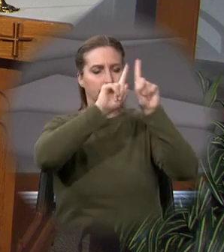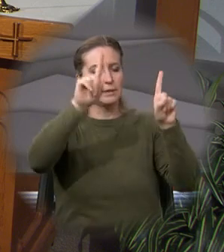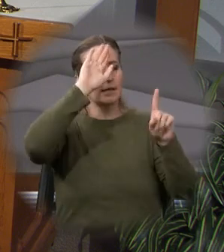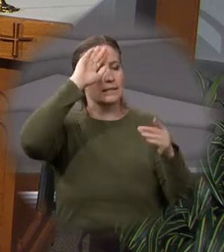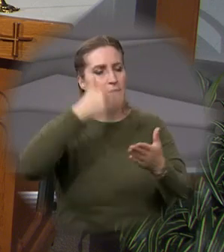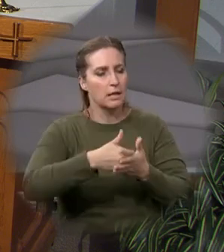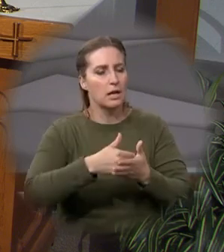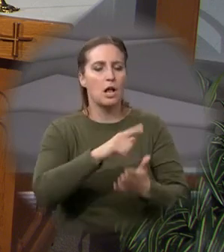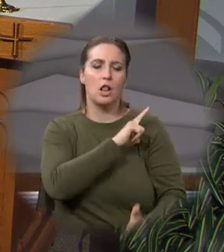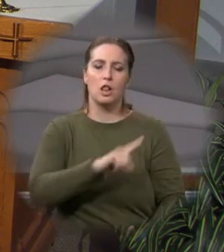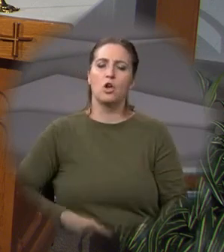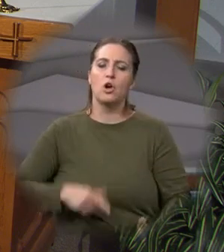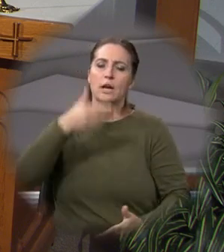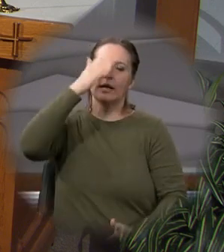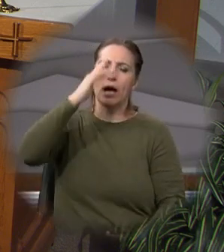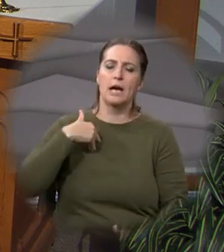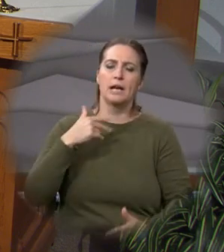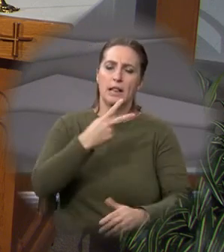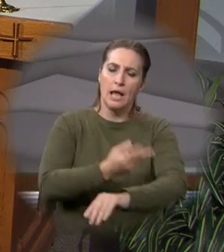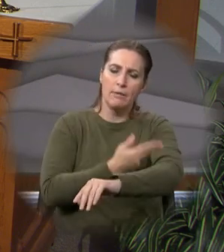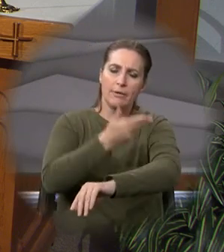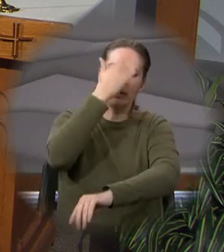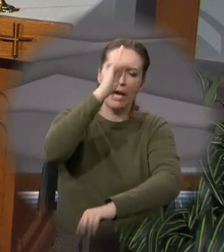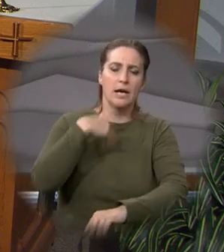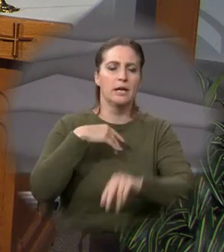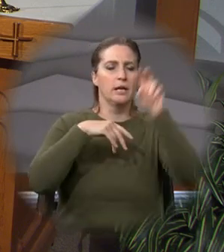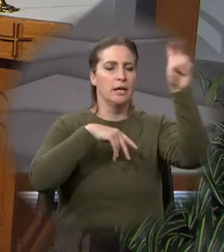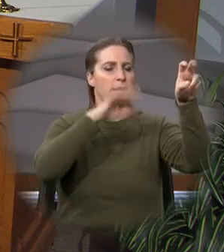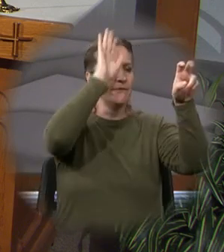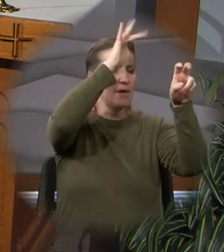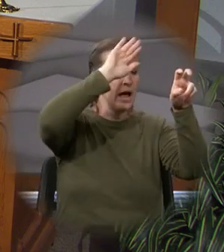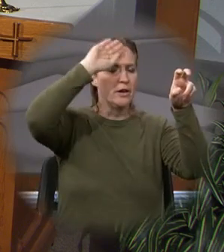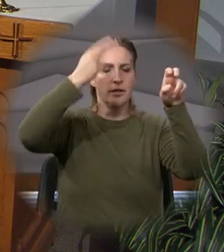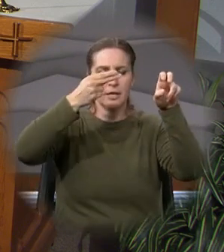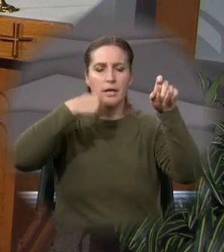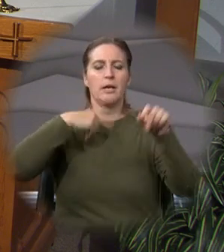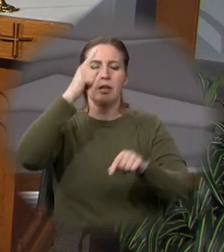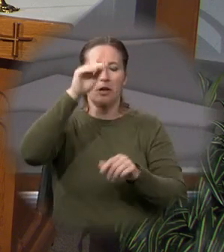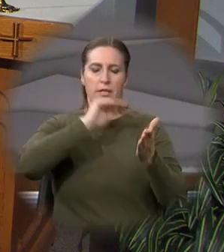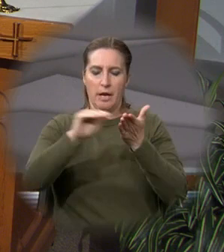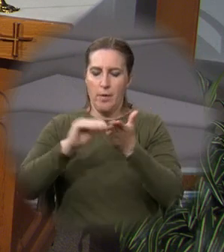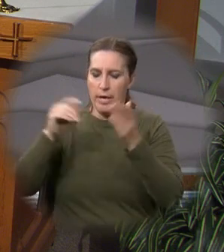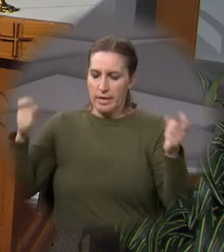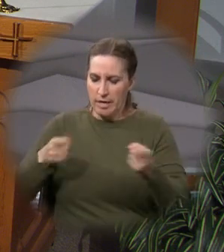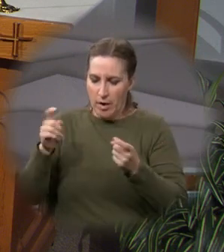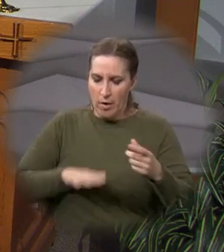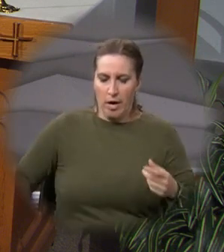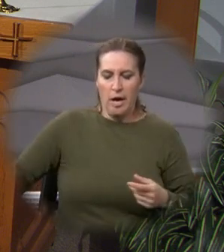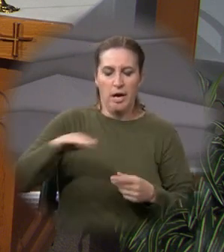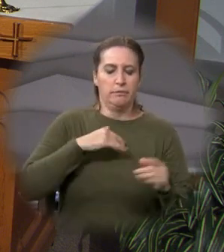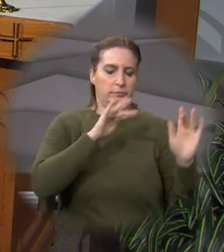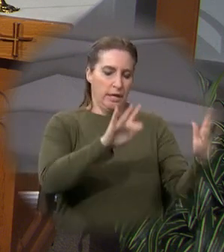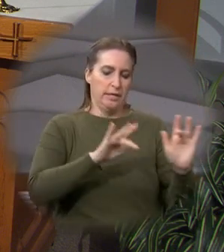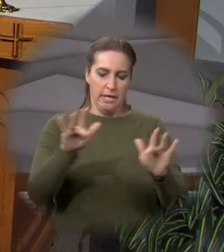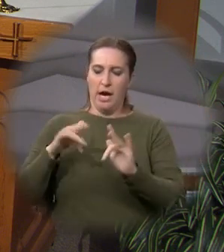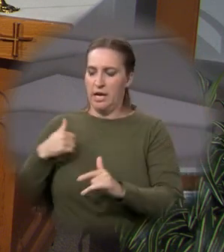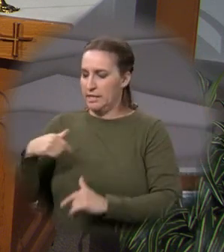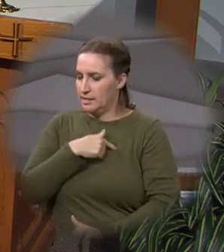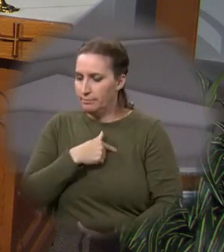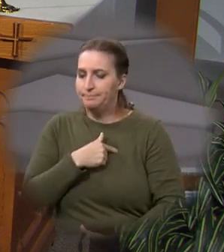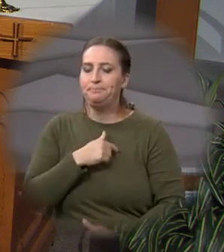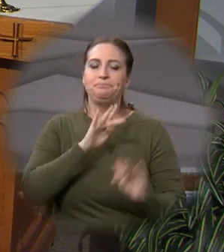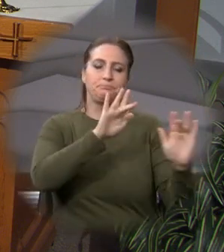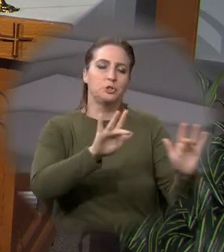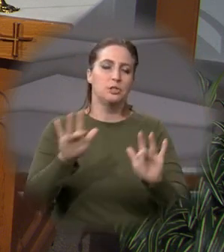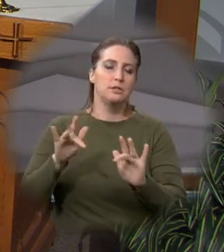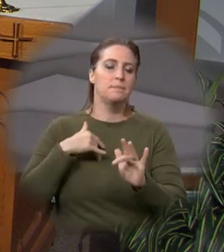Son, Lord God, Lamb of God, Son of the Father, you take away the sins of the world, have mercy on us.